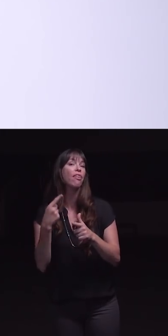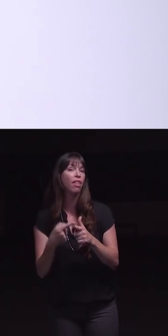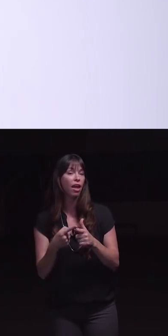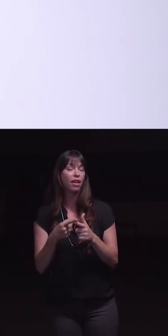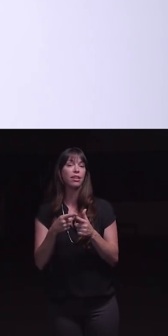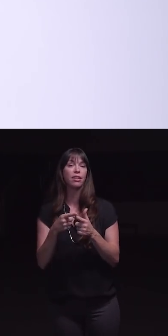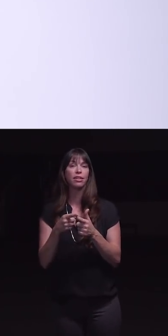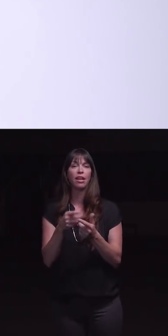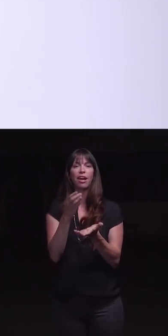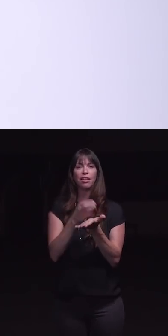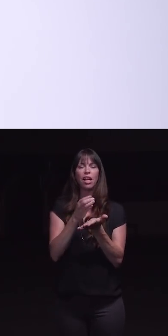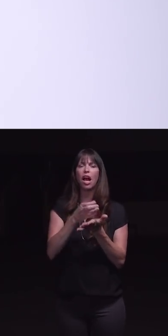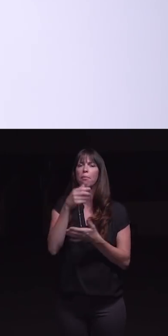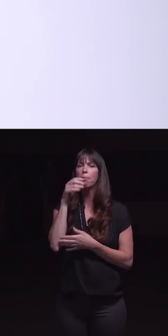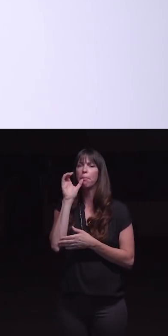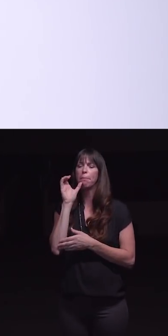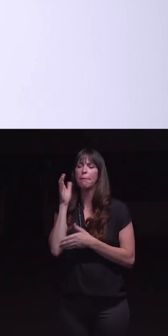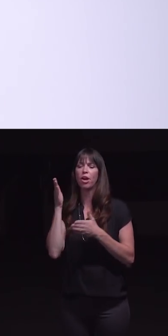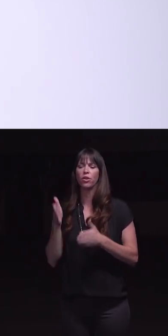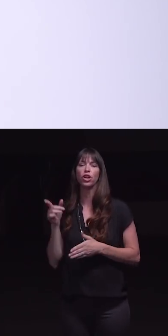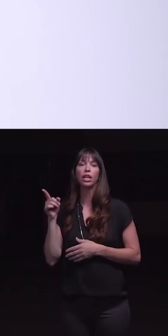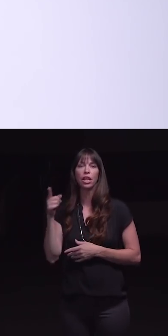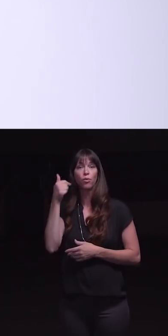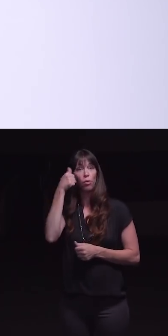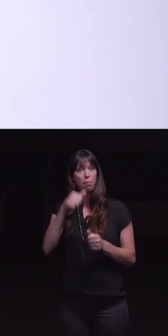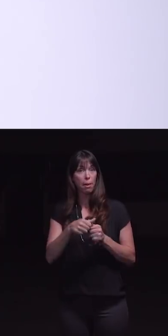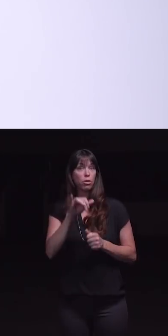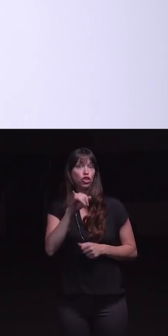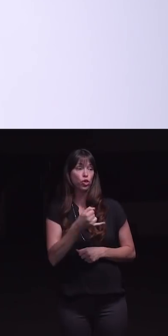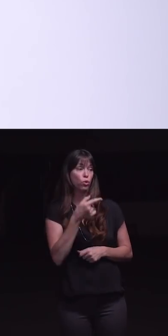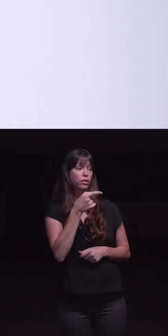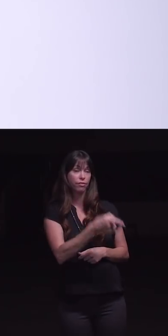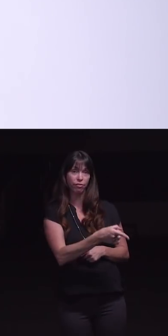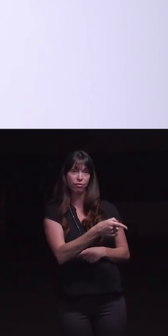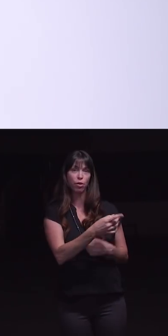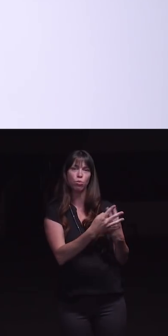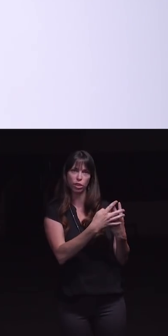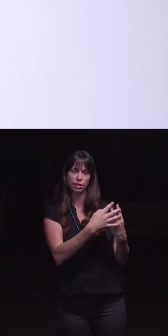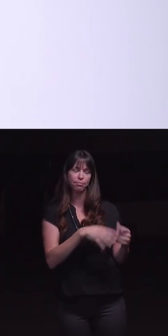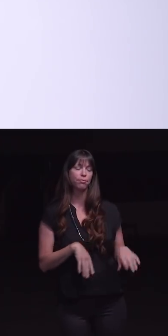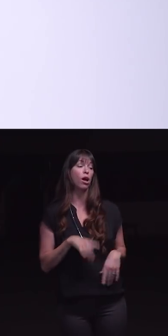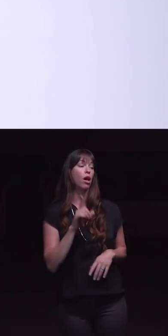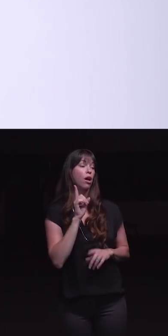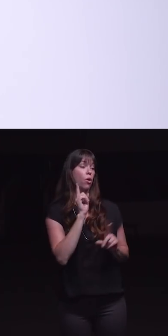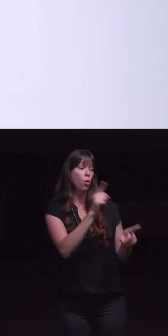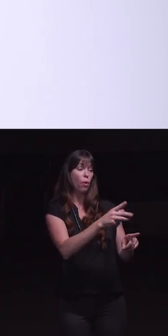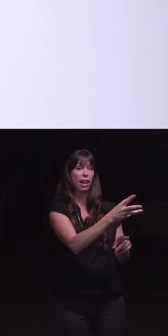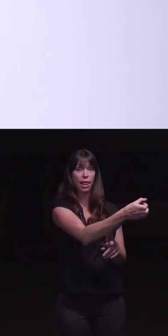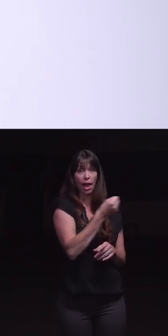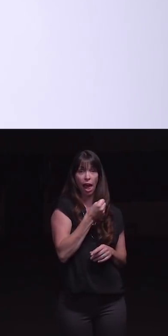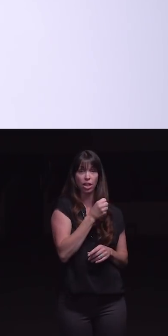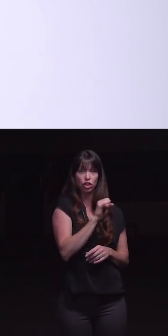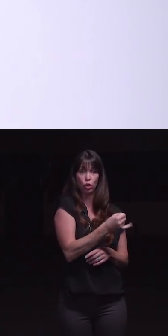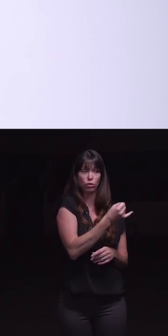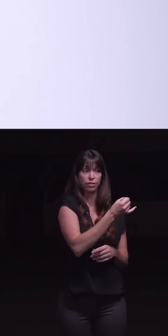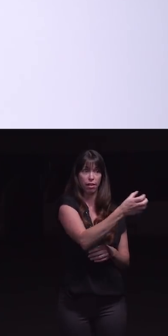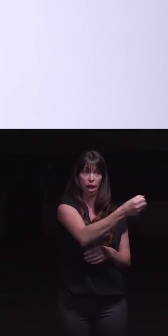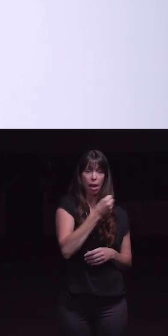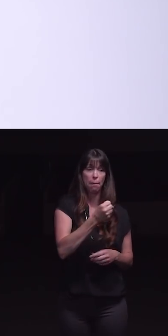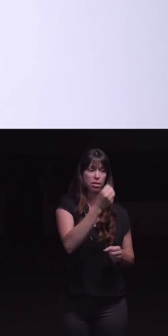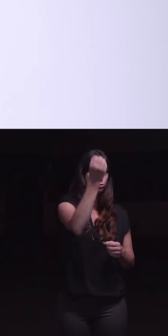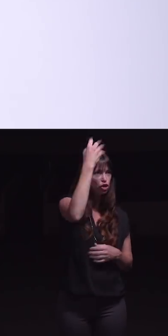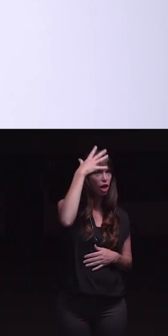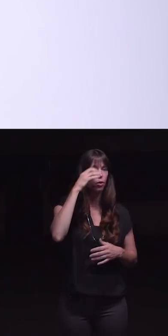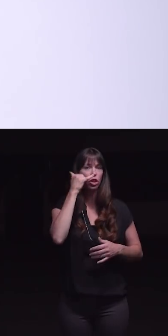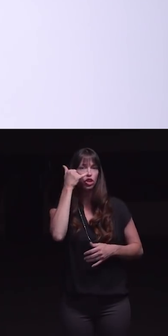a guy, but he's back in prison. So they raced and got Joseph out of prison, quick shower and a shave, and he's